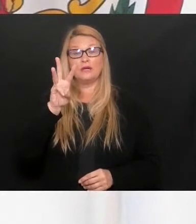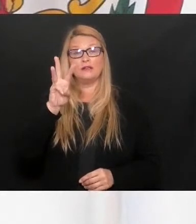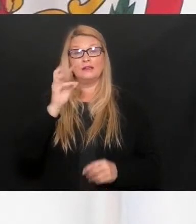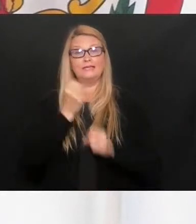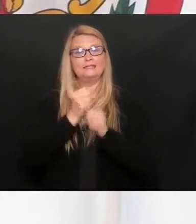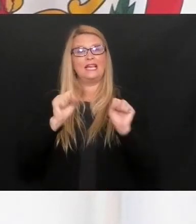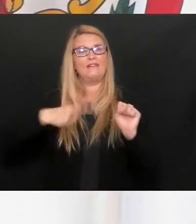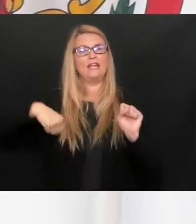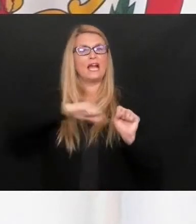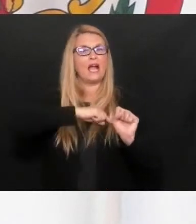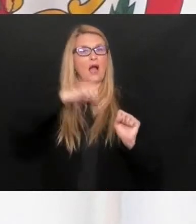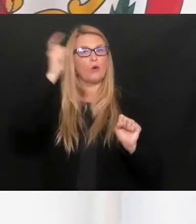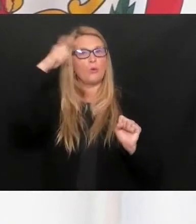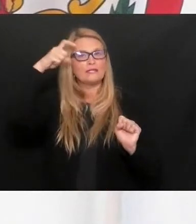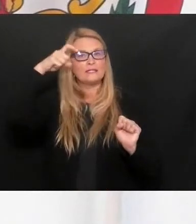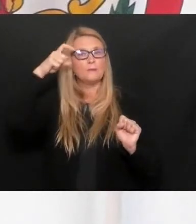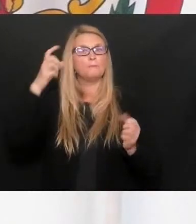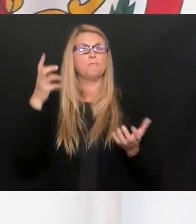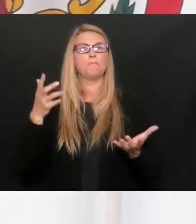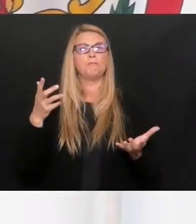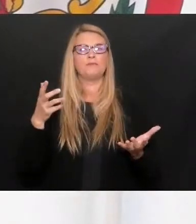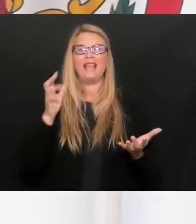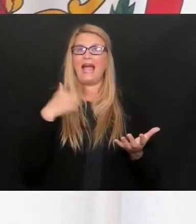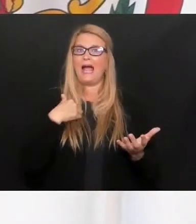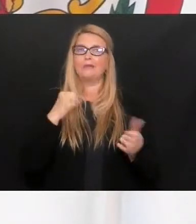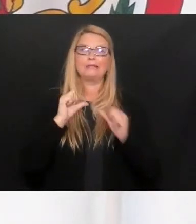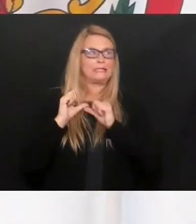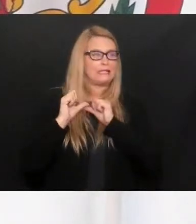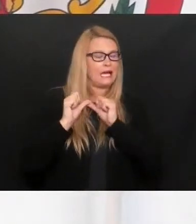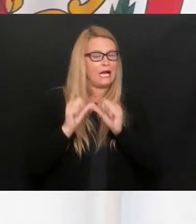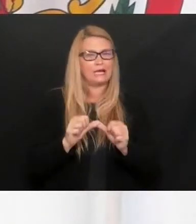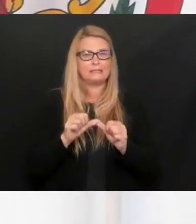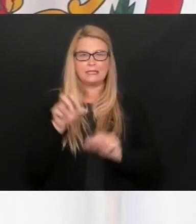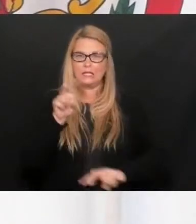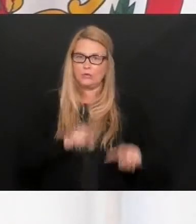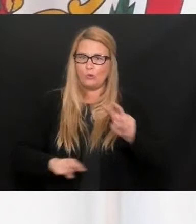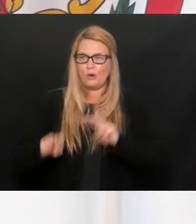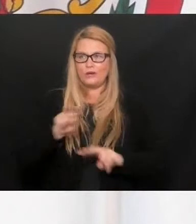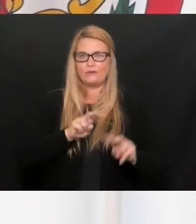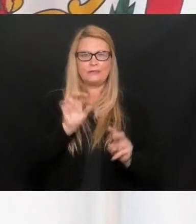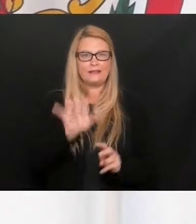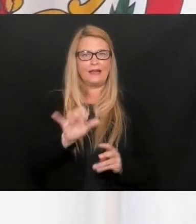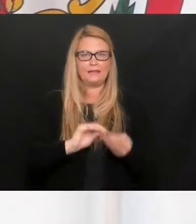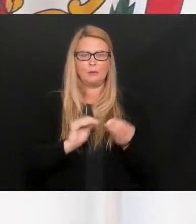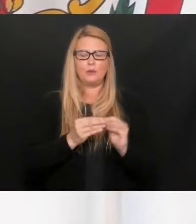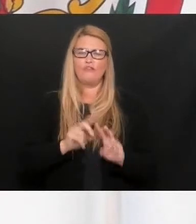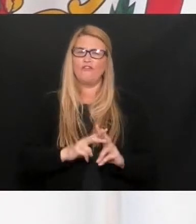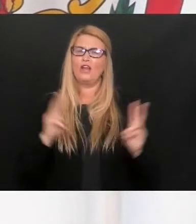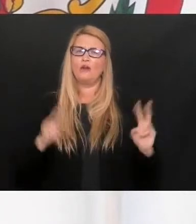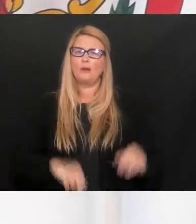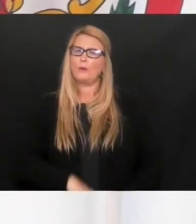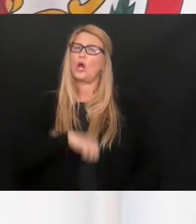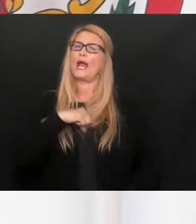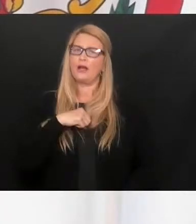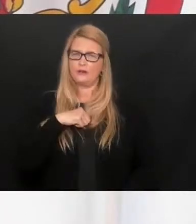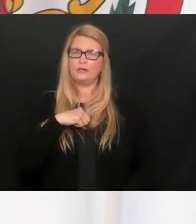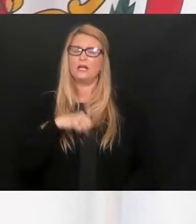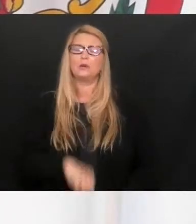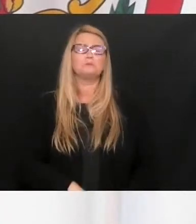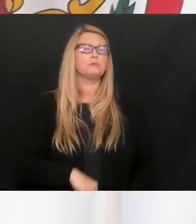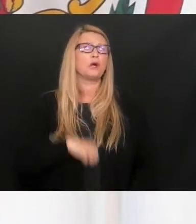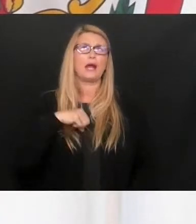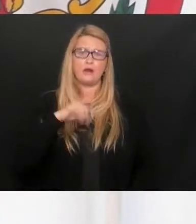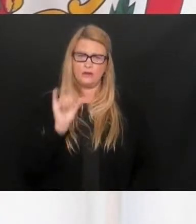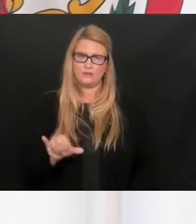go back to, this is the one that I'm constantly looking at and so proud of. So proud of just